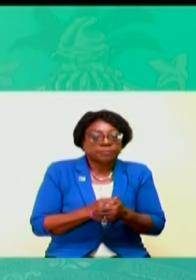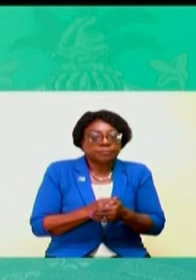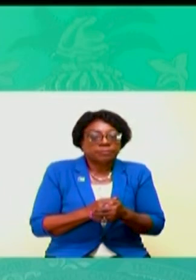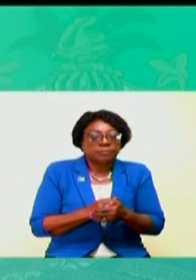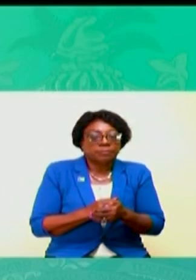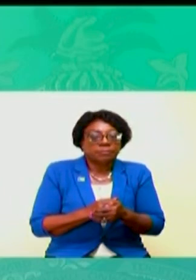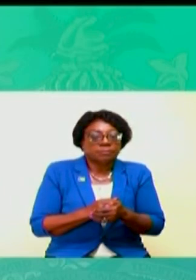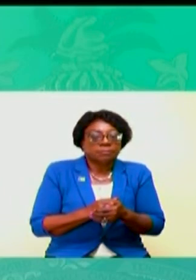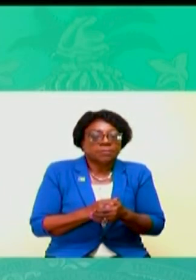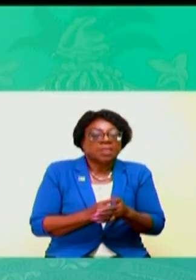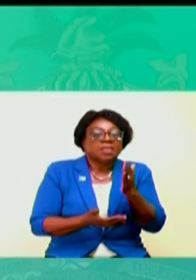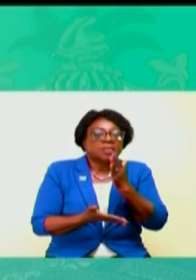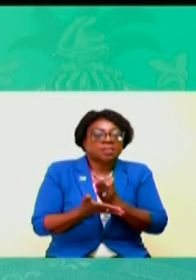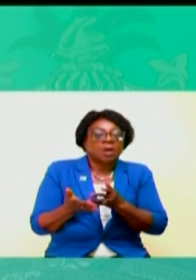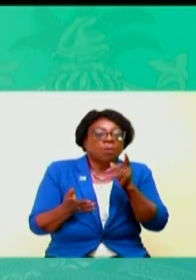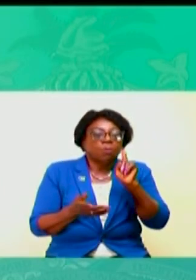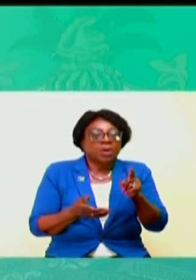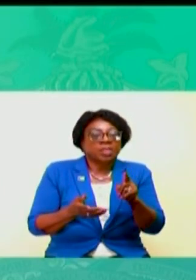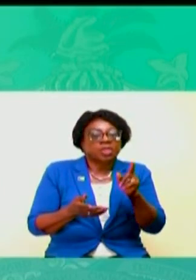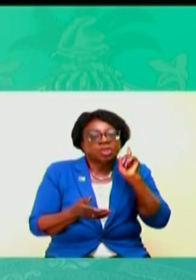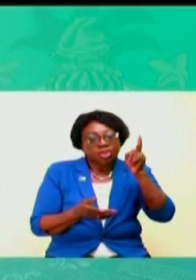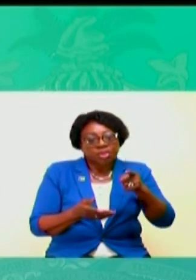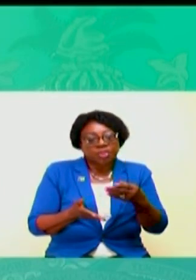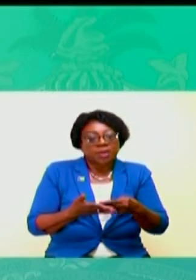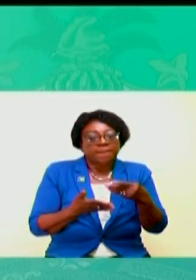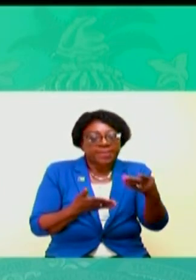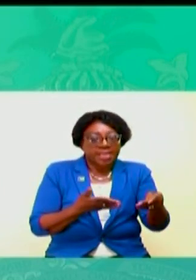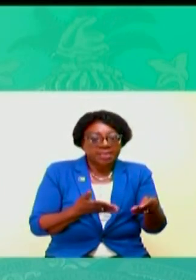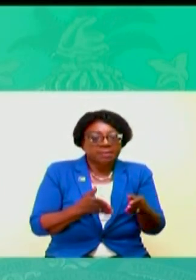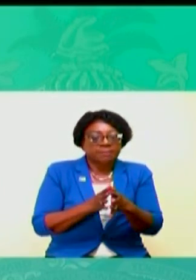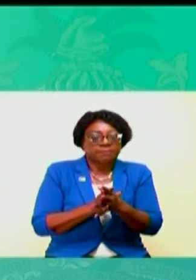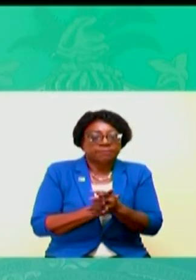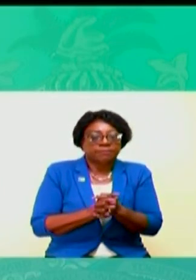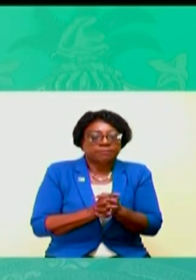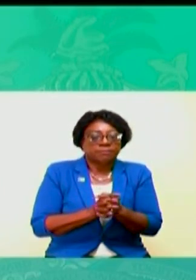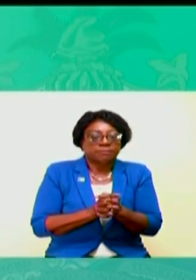and someone ought to pay.